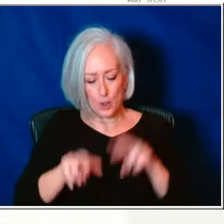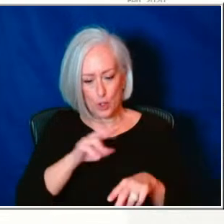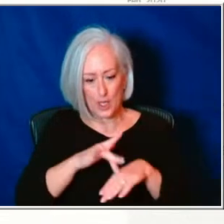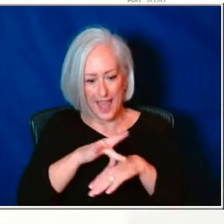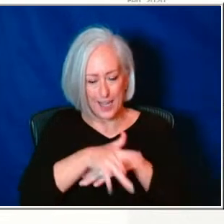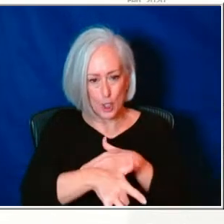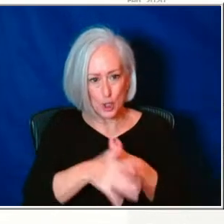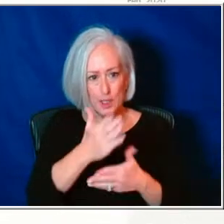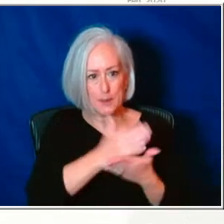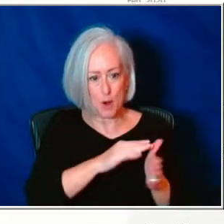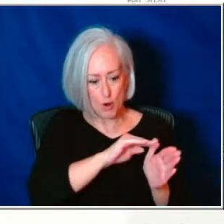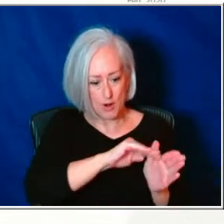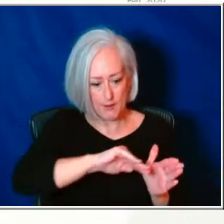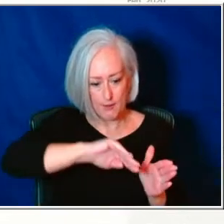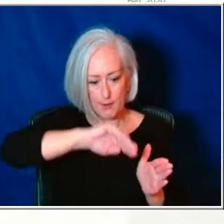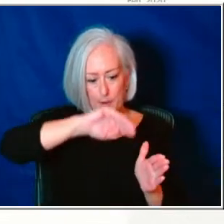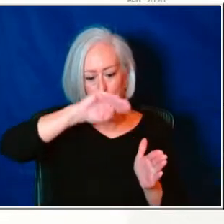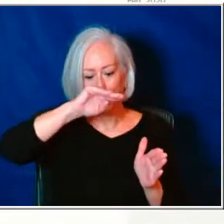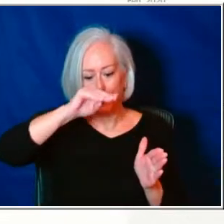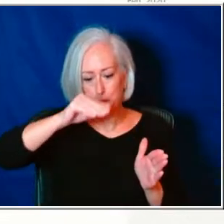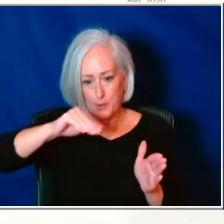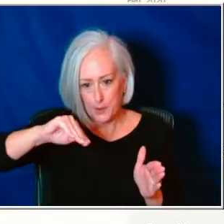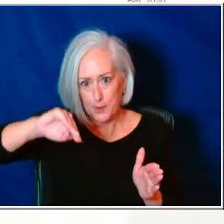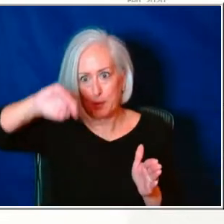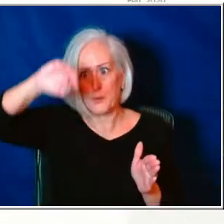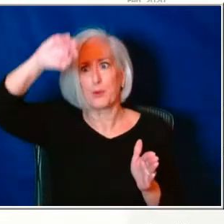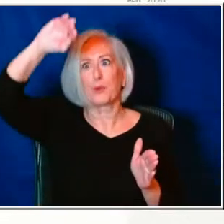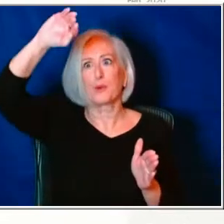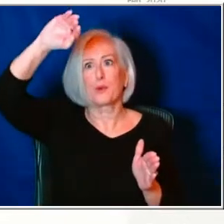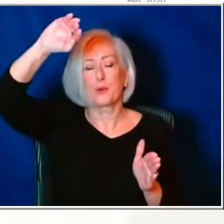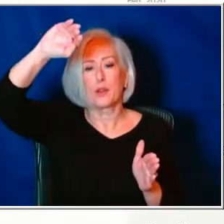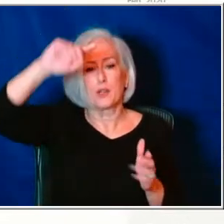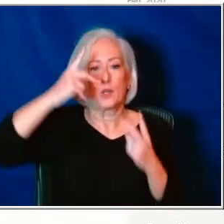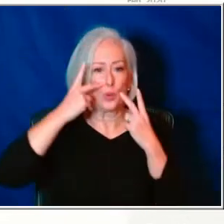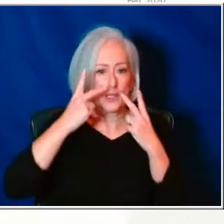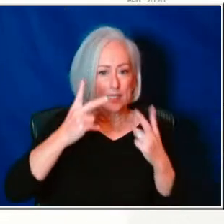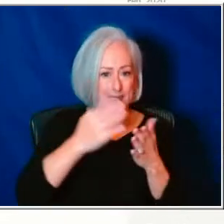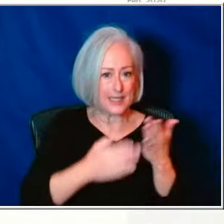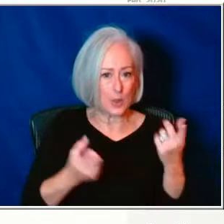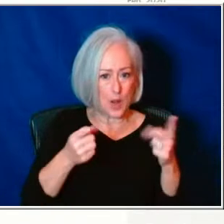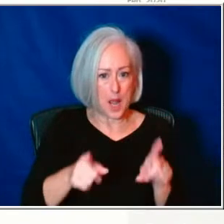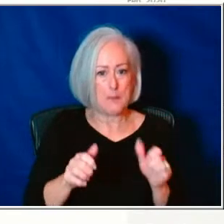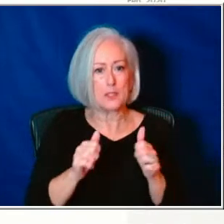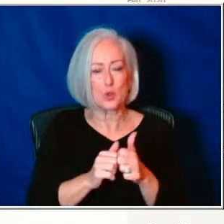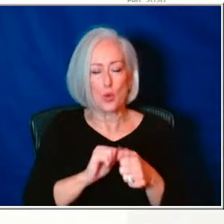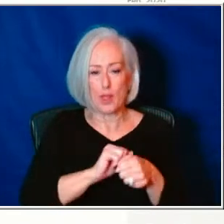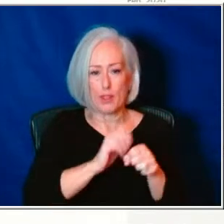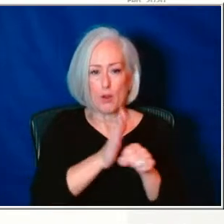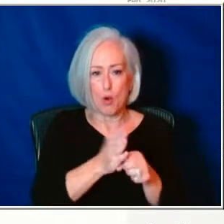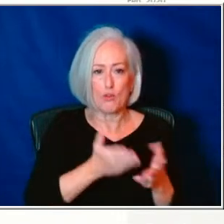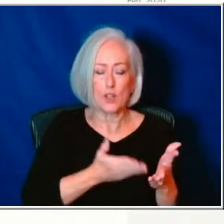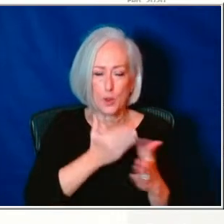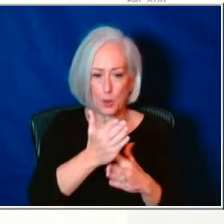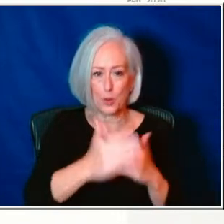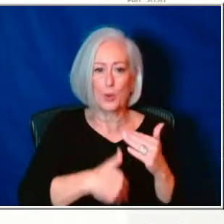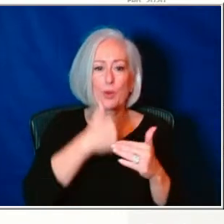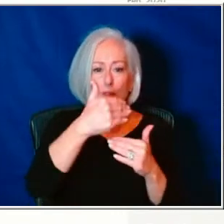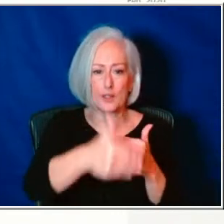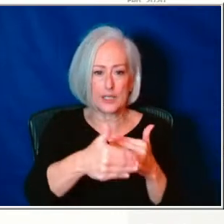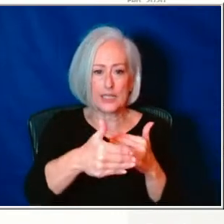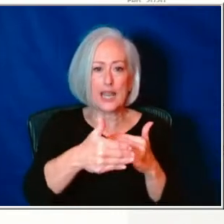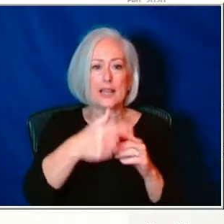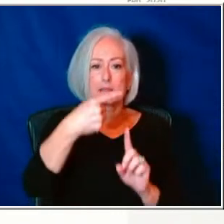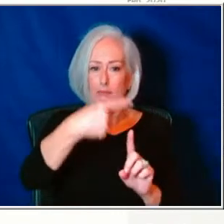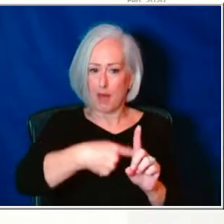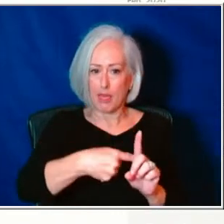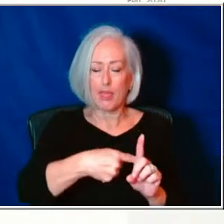they start to crawl up and then they escalate up. We're going to have to see what happens with COVID over the next month or